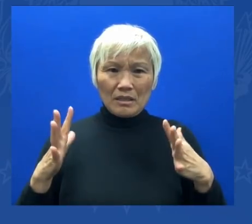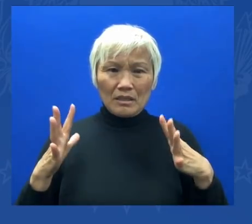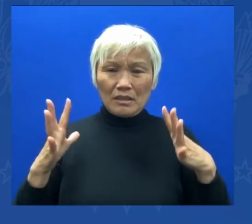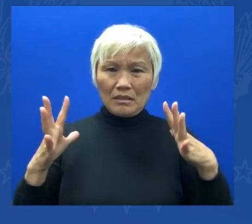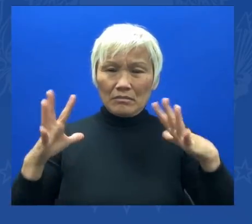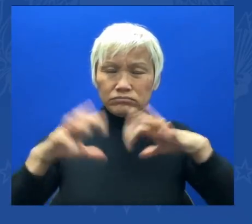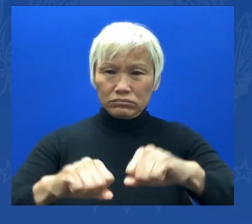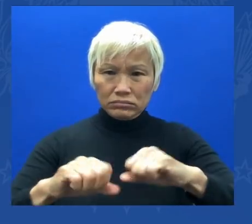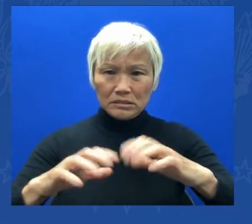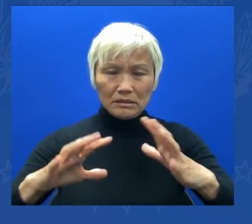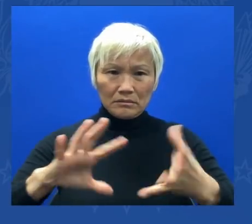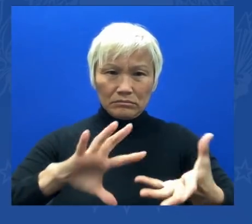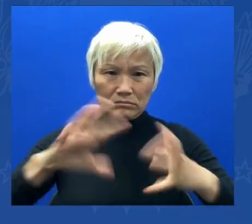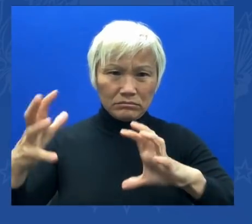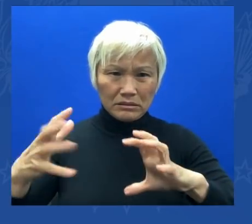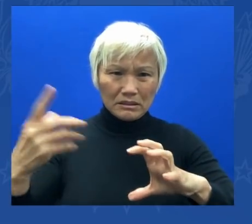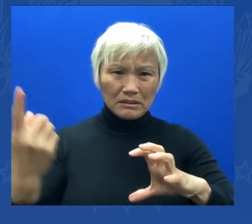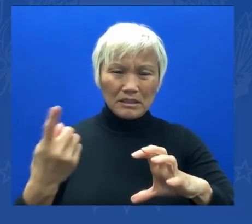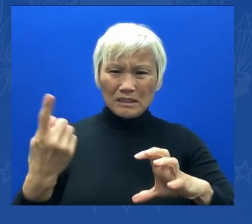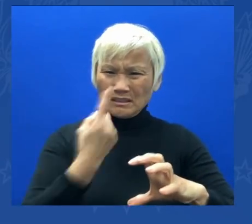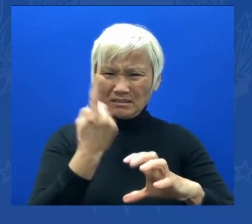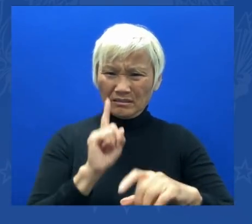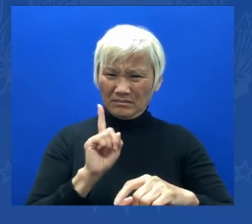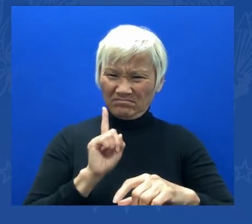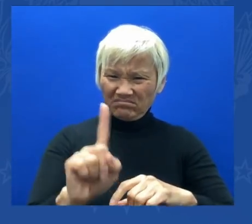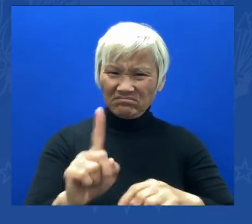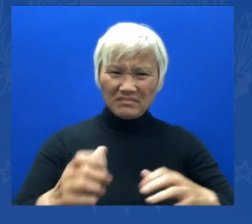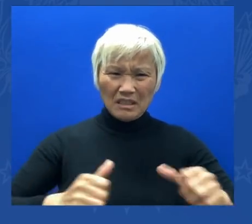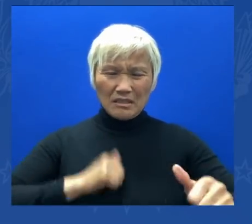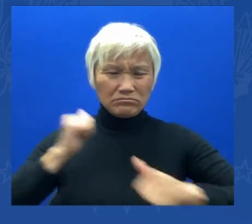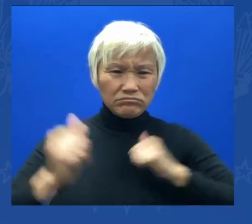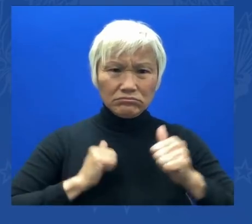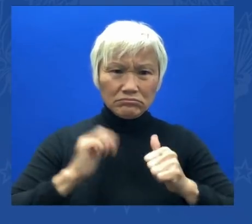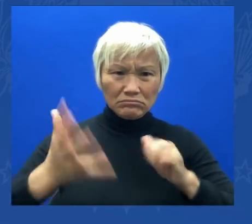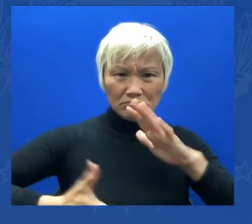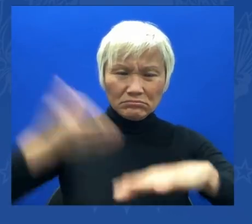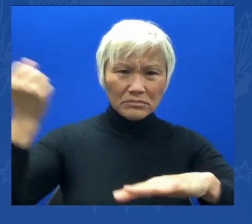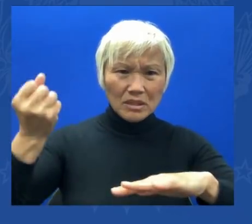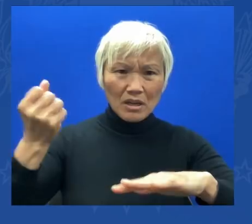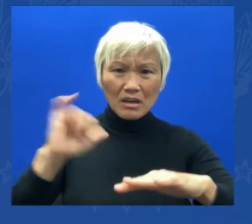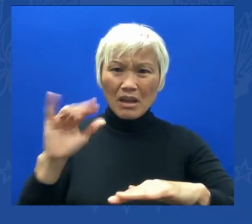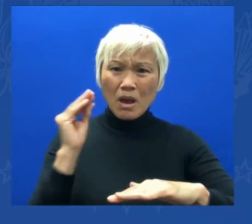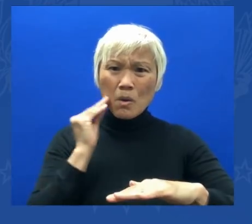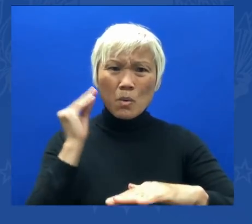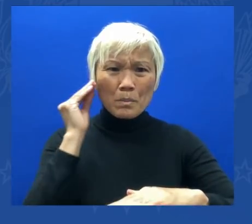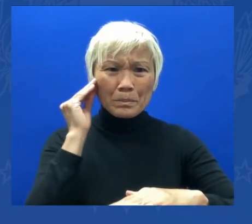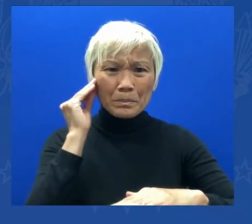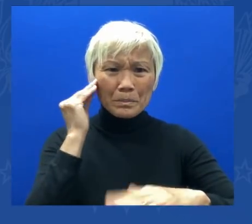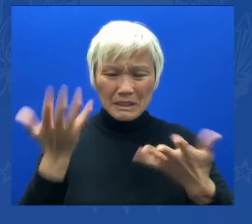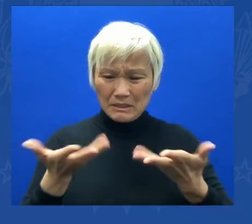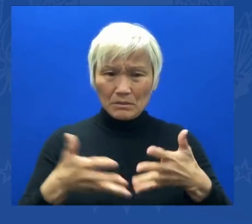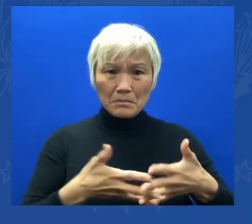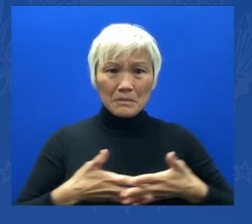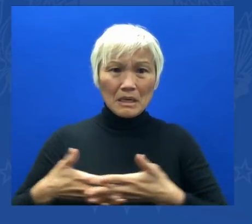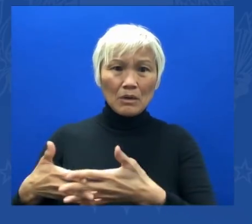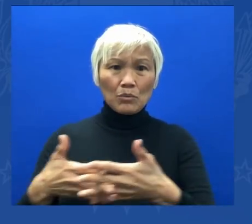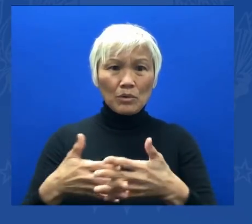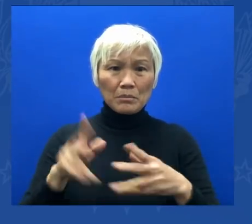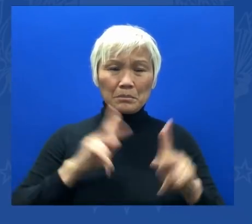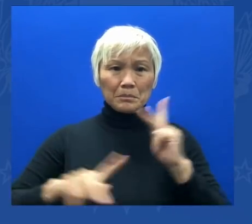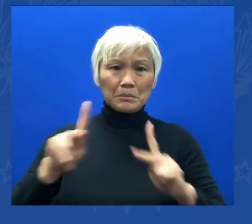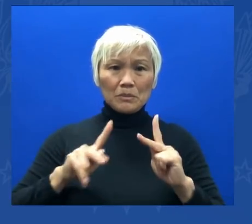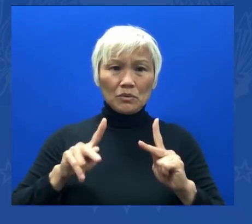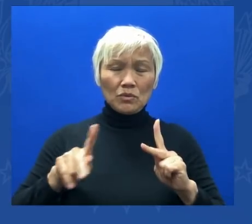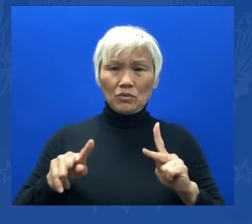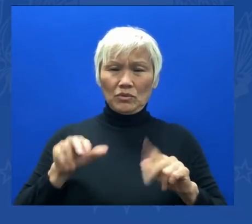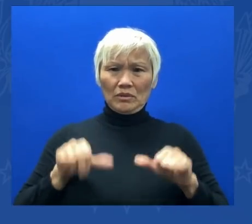democracy. Of all this taking place with disinformation massively on the rise, where the